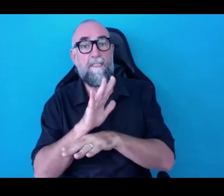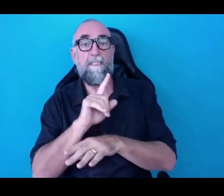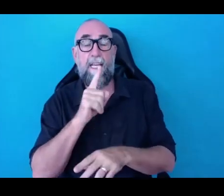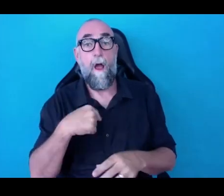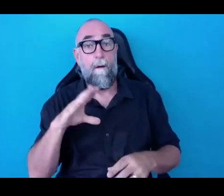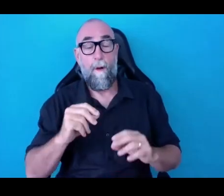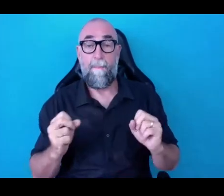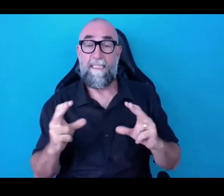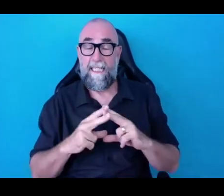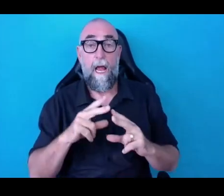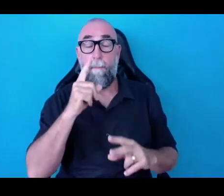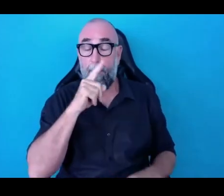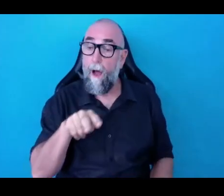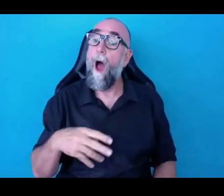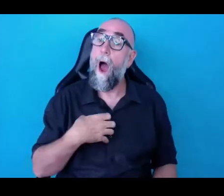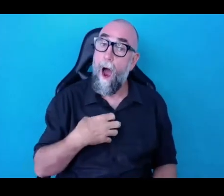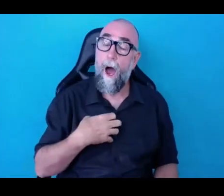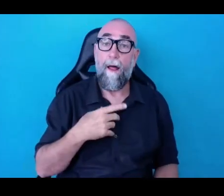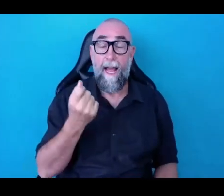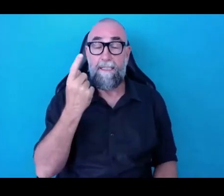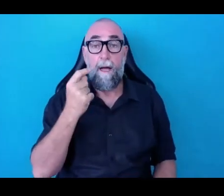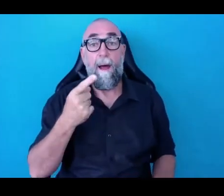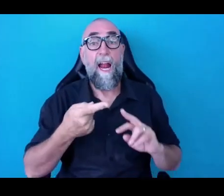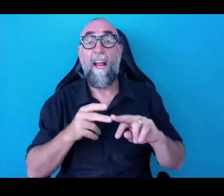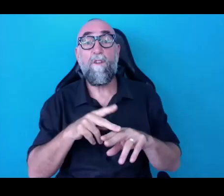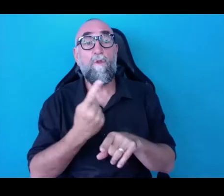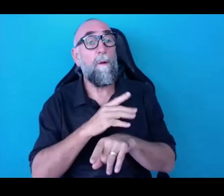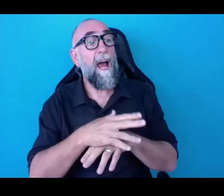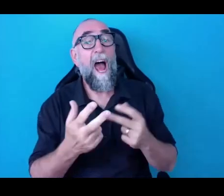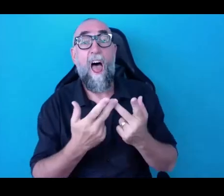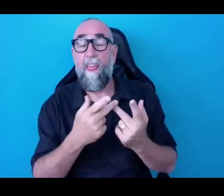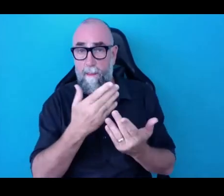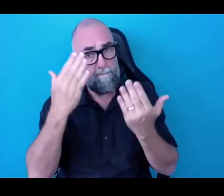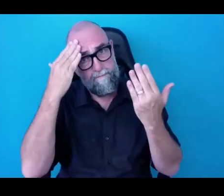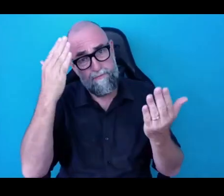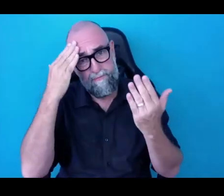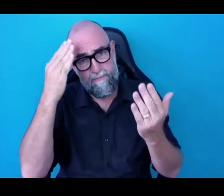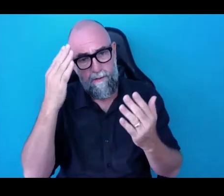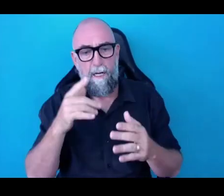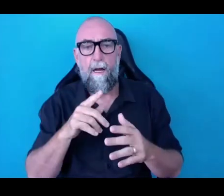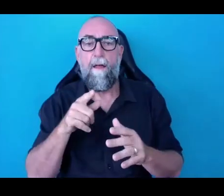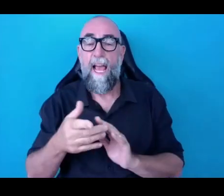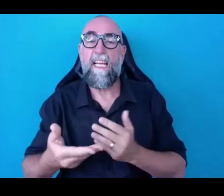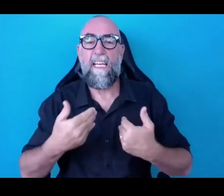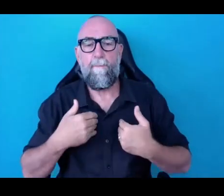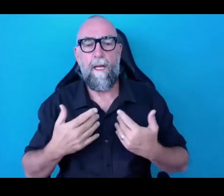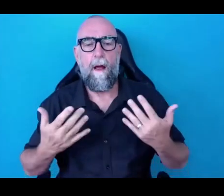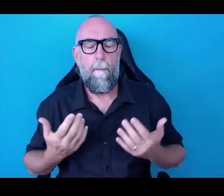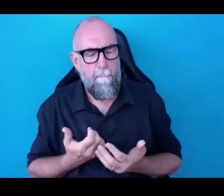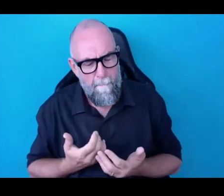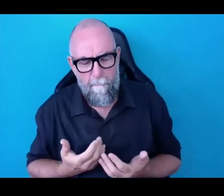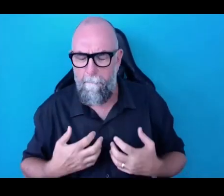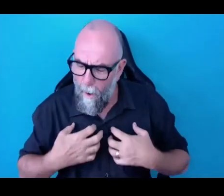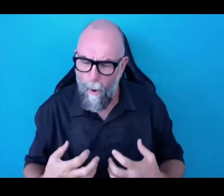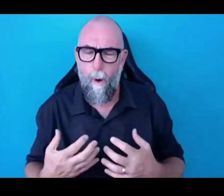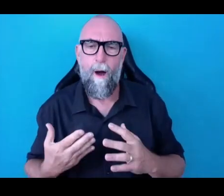So in professional ideas or in development of contemporary art, that gave me a lot more access to things. It's definitely, the mob,